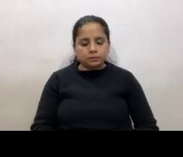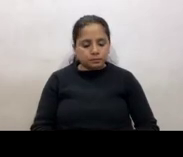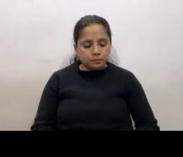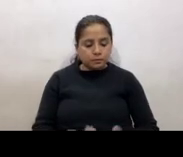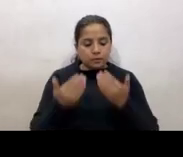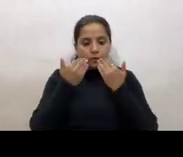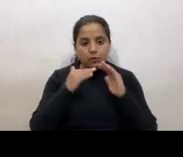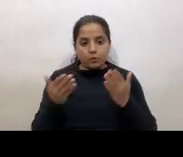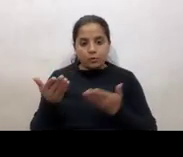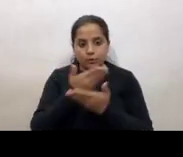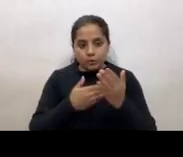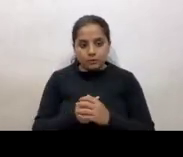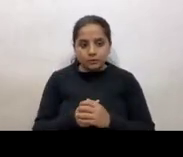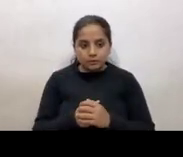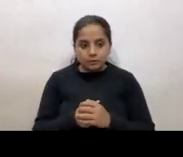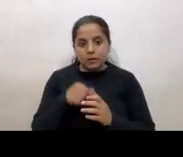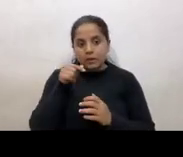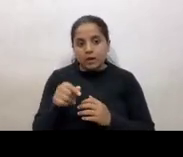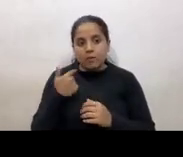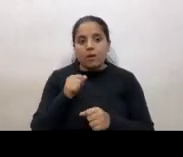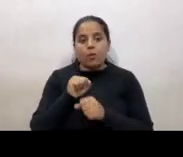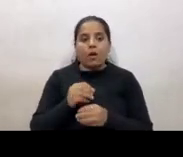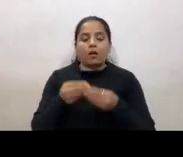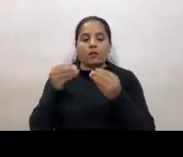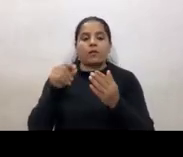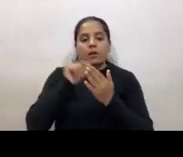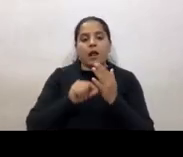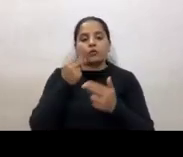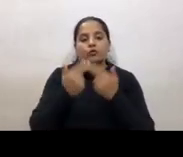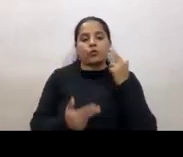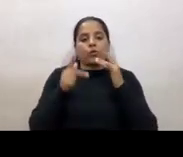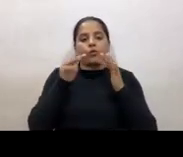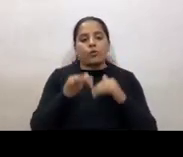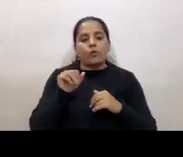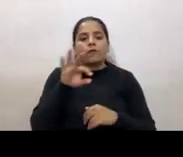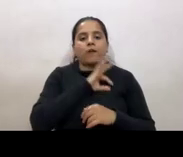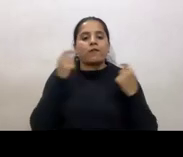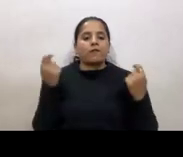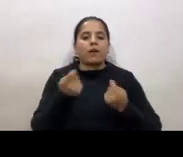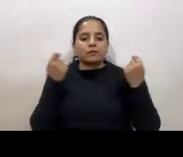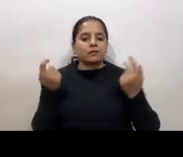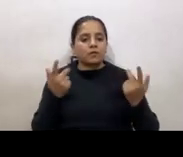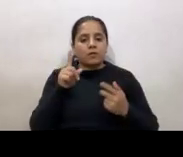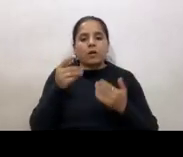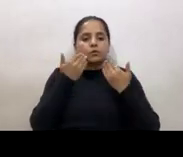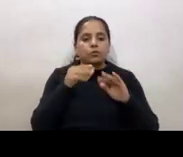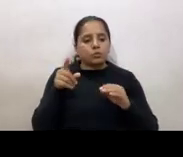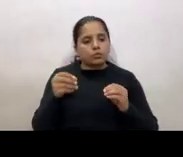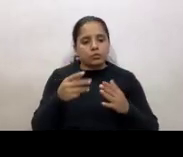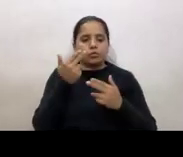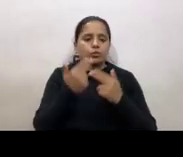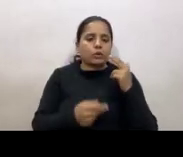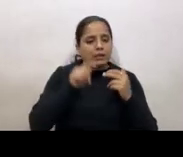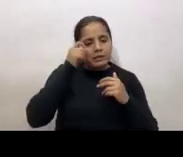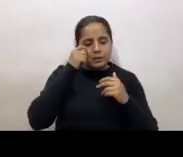Students are tasked with writing a story about their favorite festival. One student begins the story